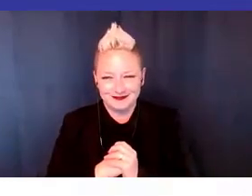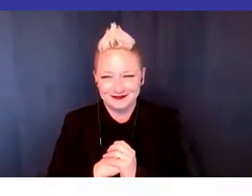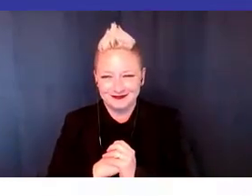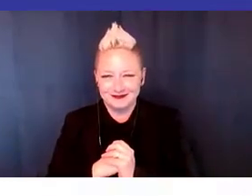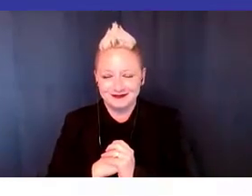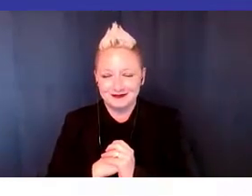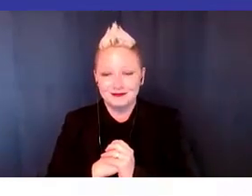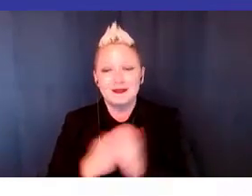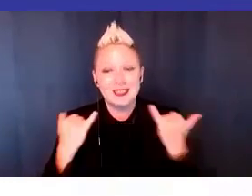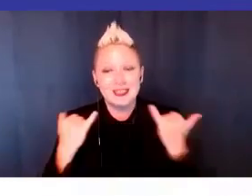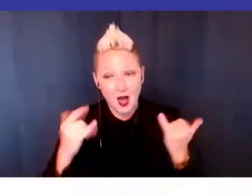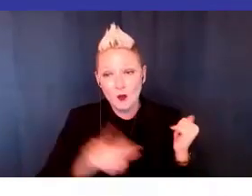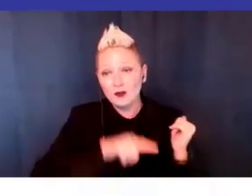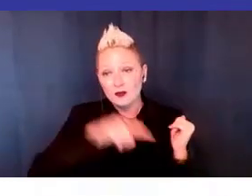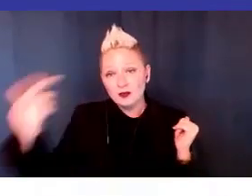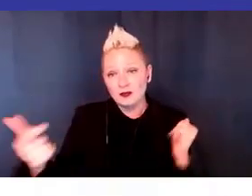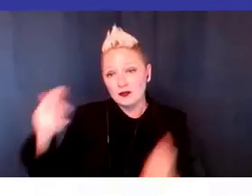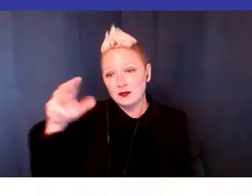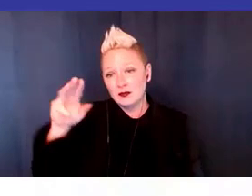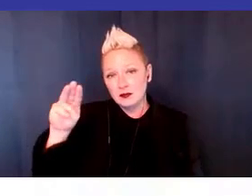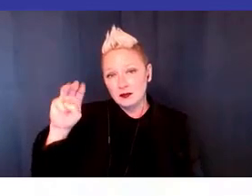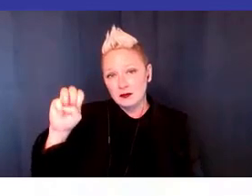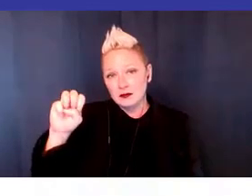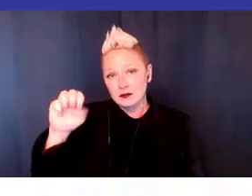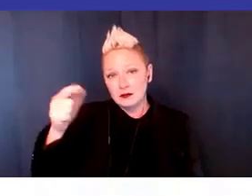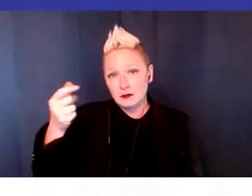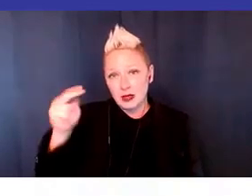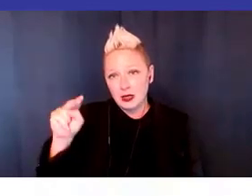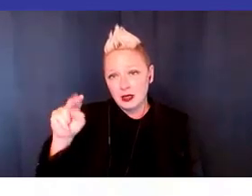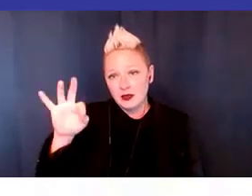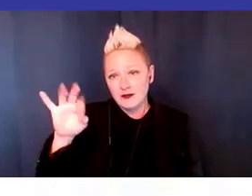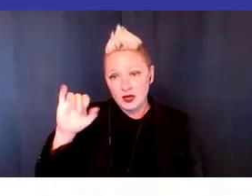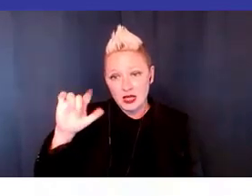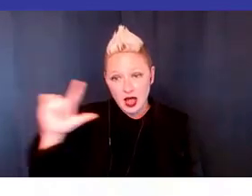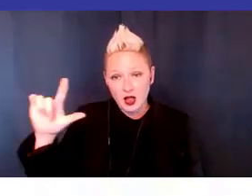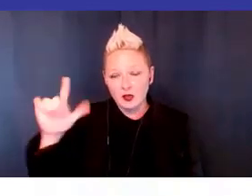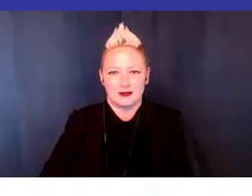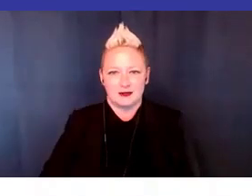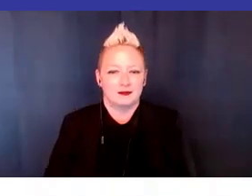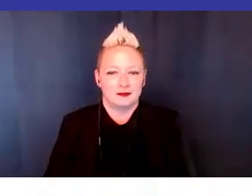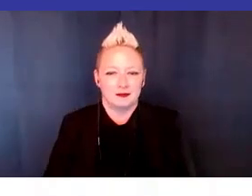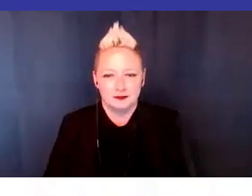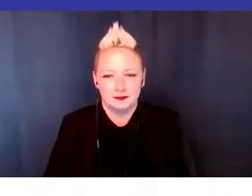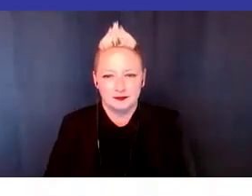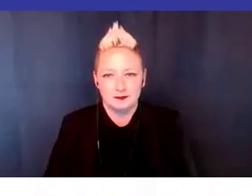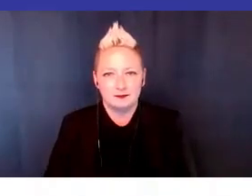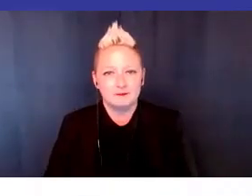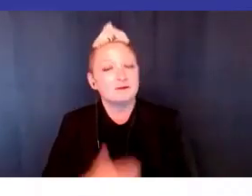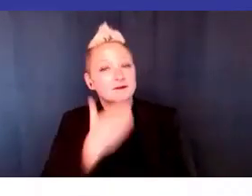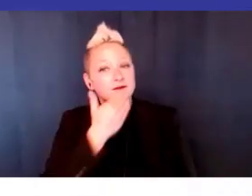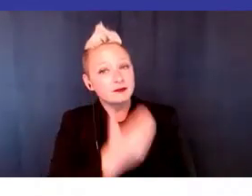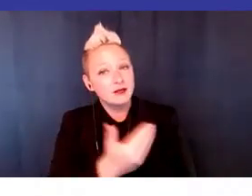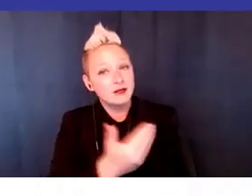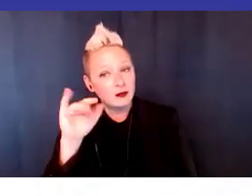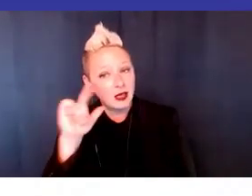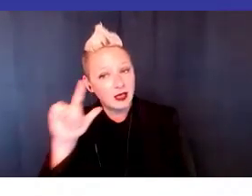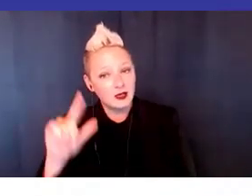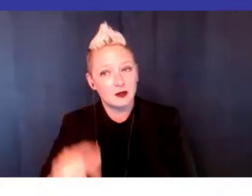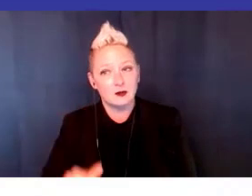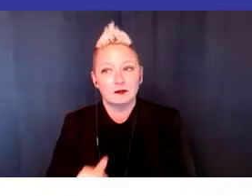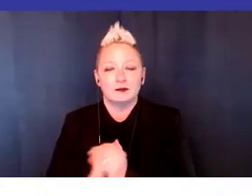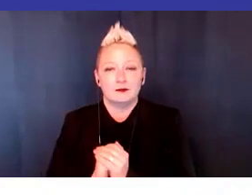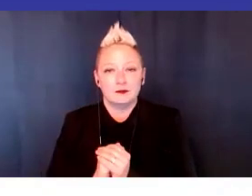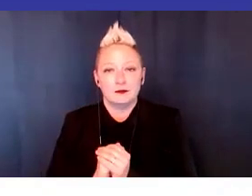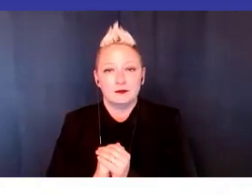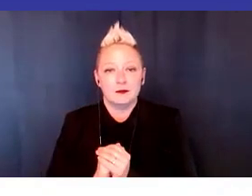it over to Megan Friedel to do some introductions for us. Thank you, Daniel.